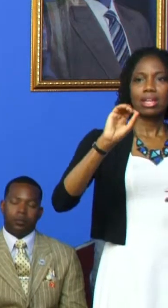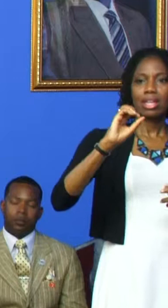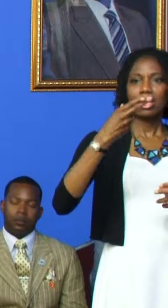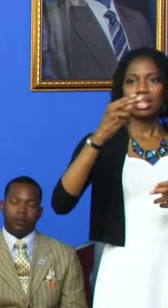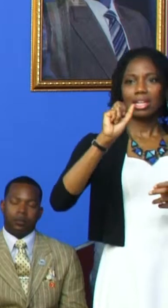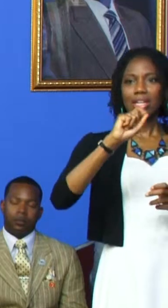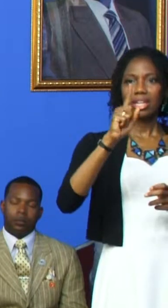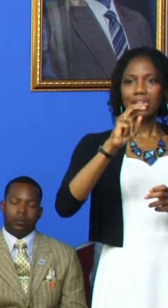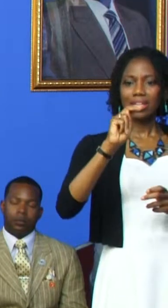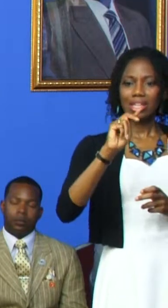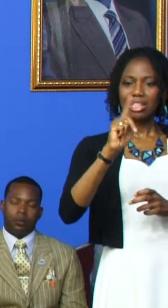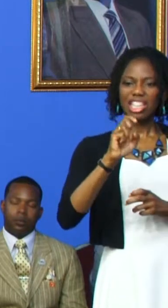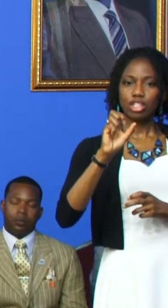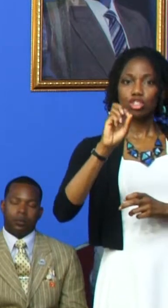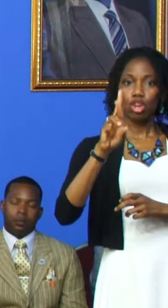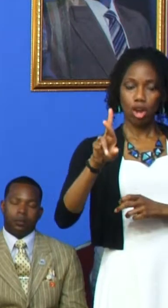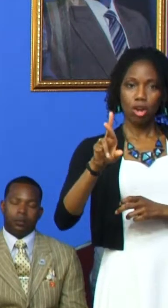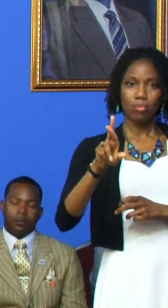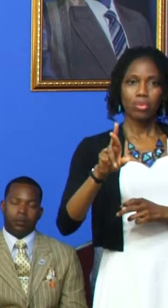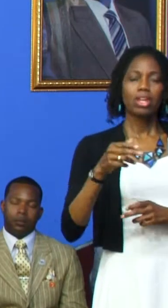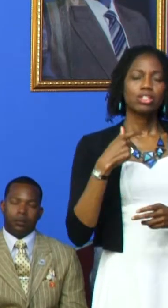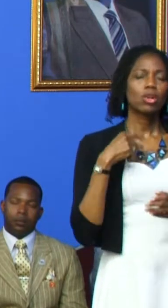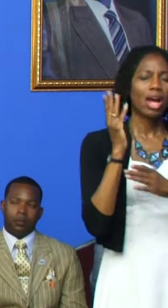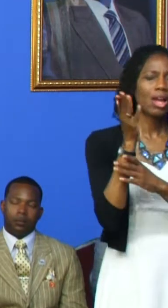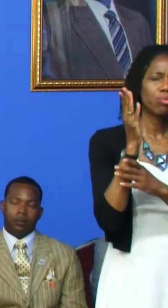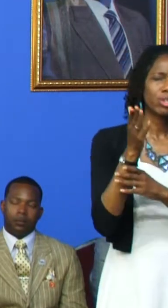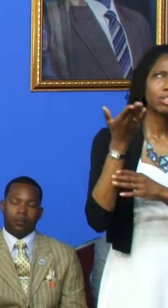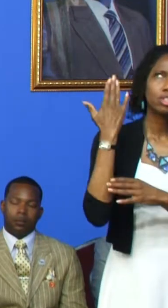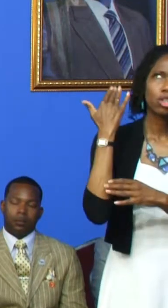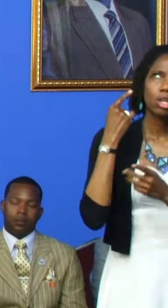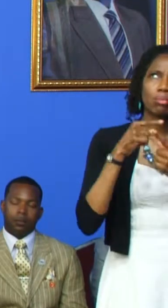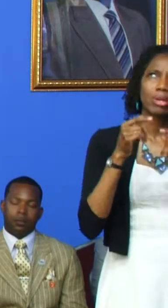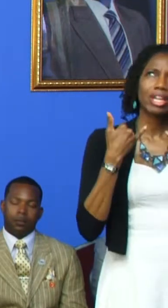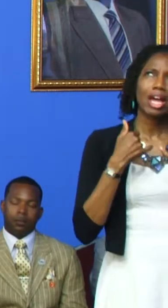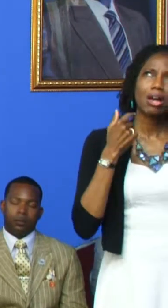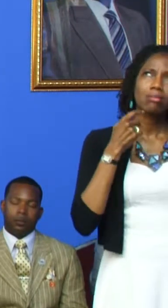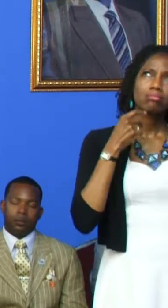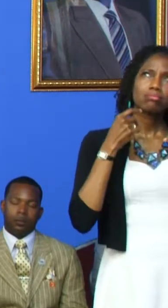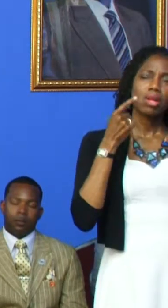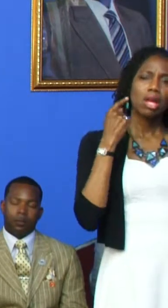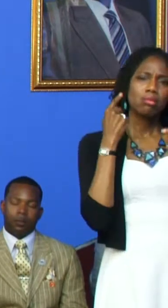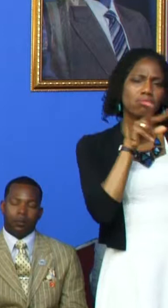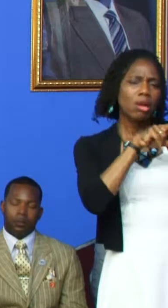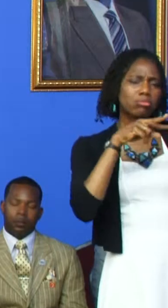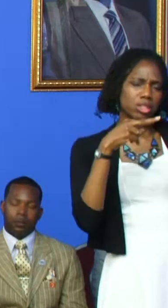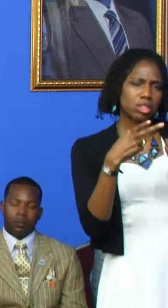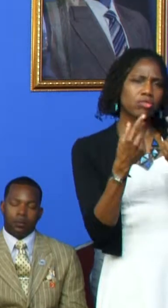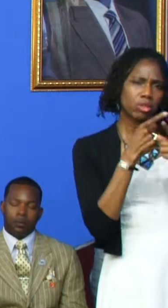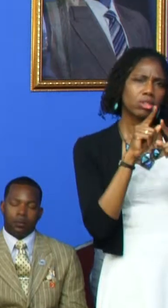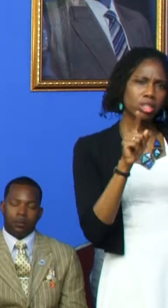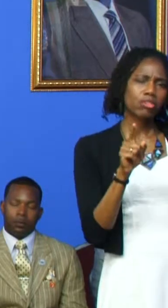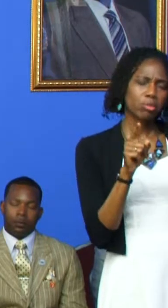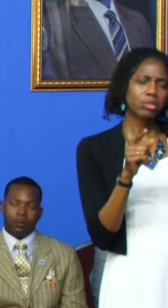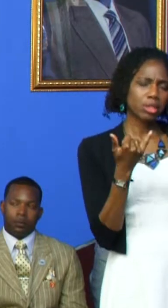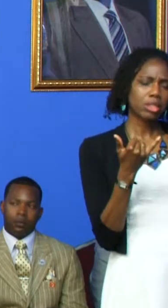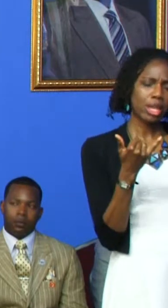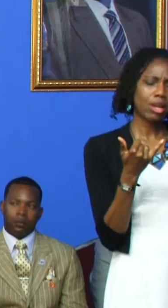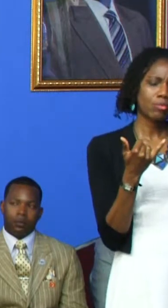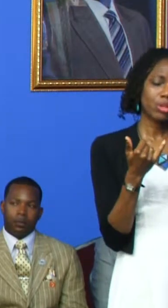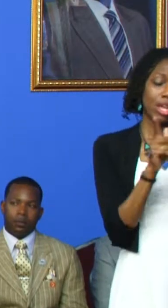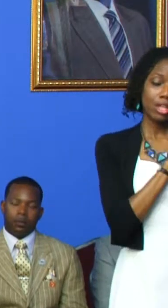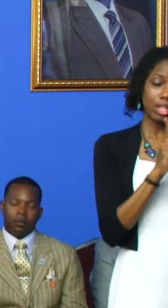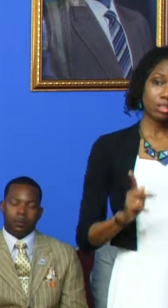Now, I've preached this many times, but I looked at it different this week. Now, Nebuchadnezzar had a